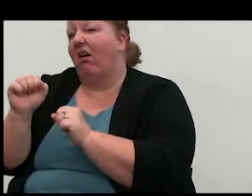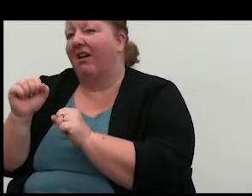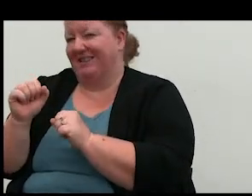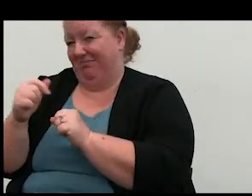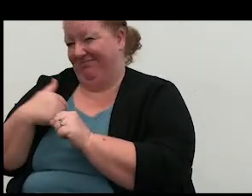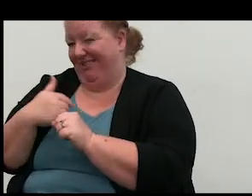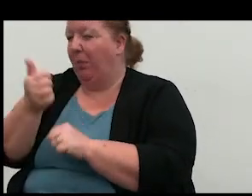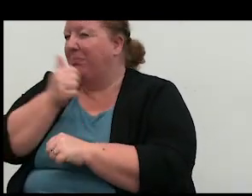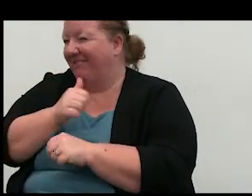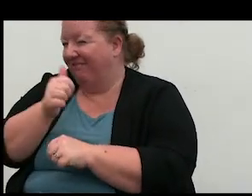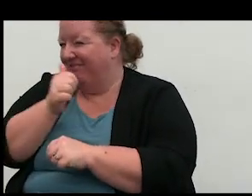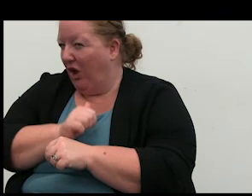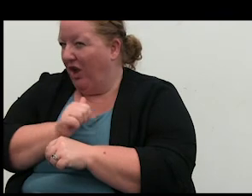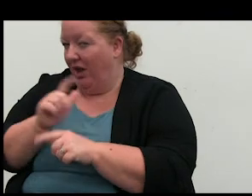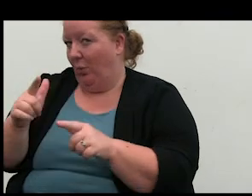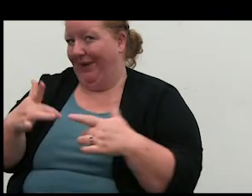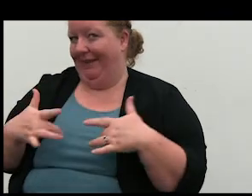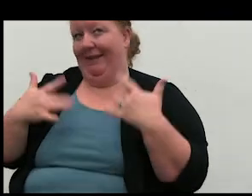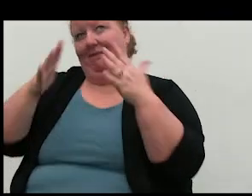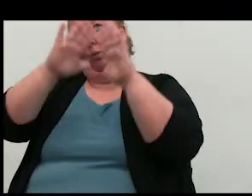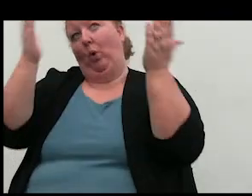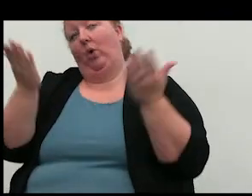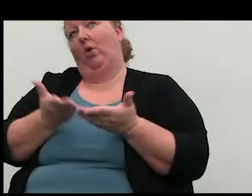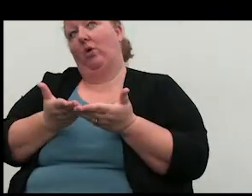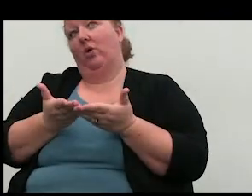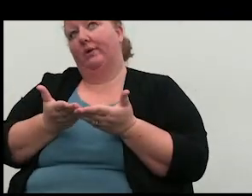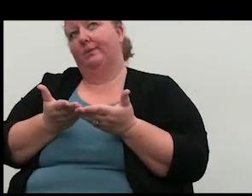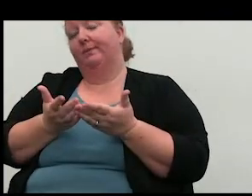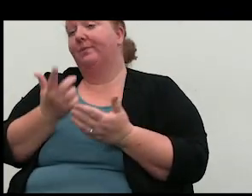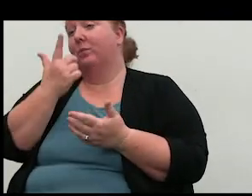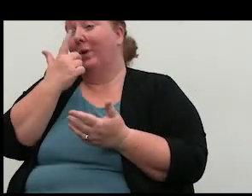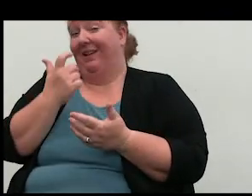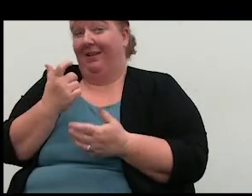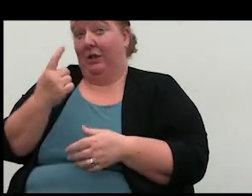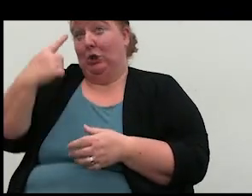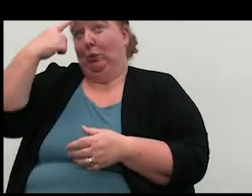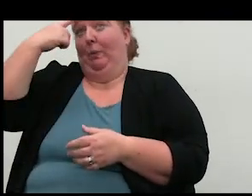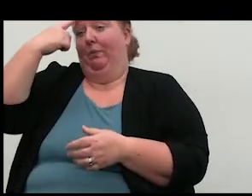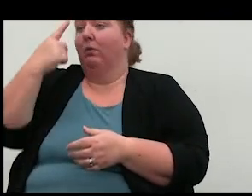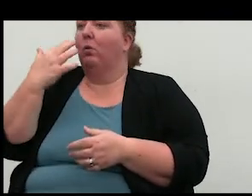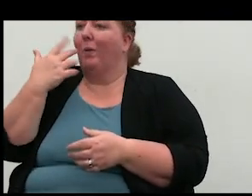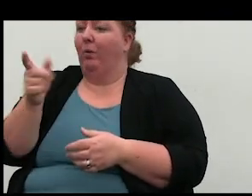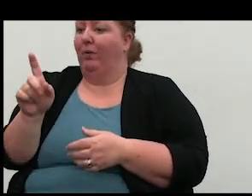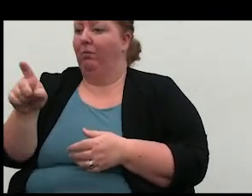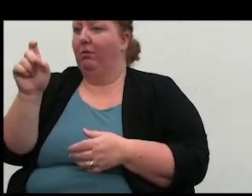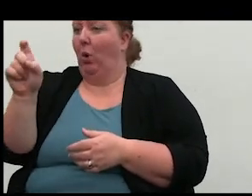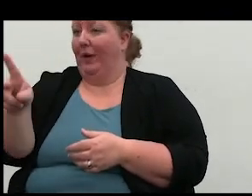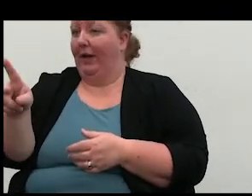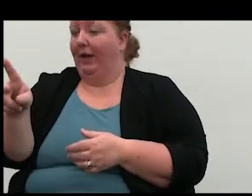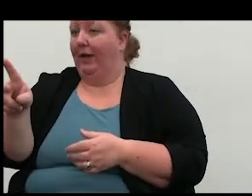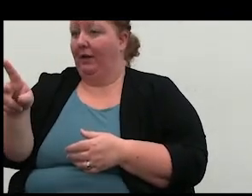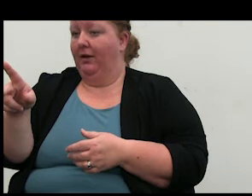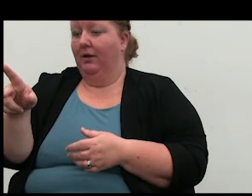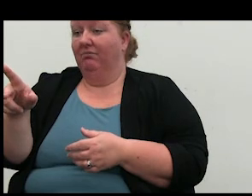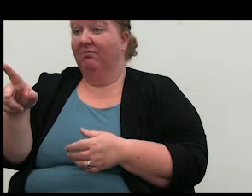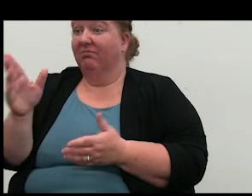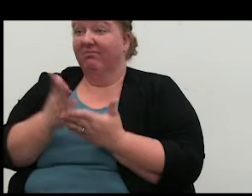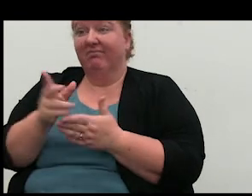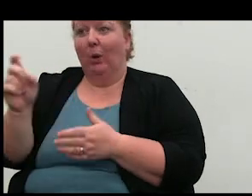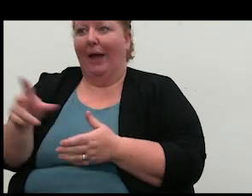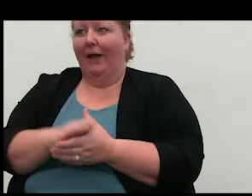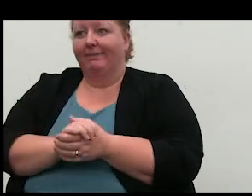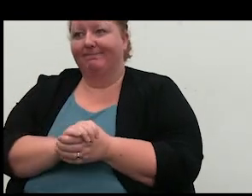would prefer that we live in a world where we're able to assume that when we click OK on something, it's actually